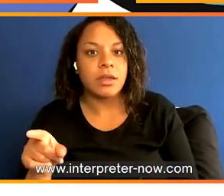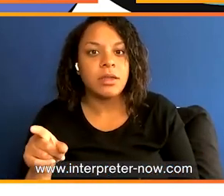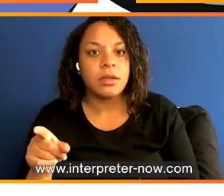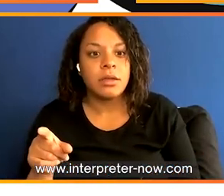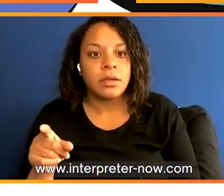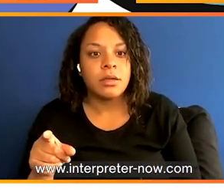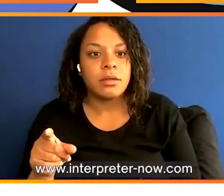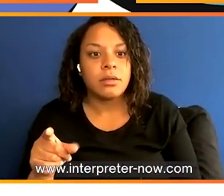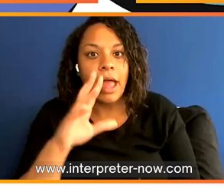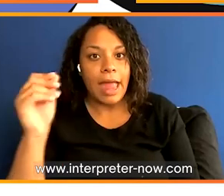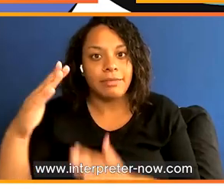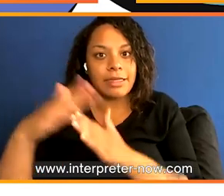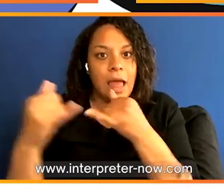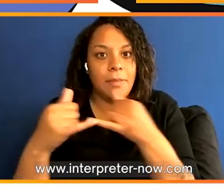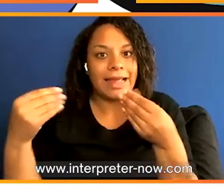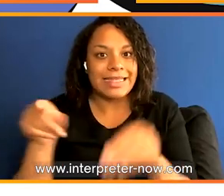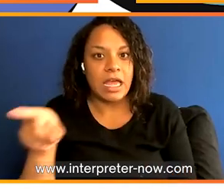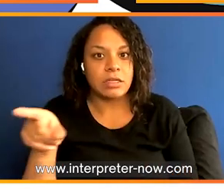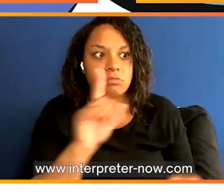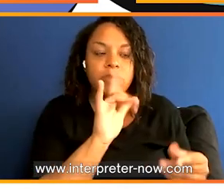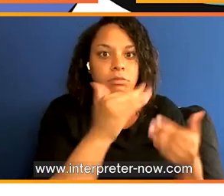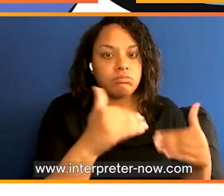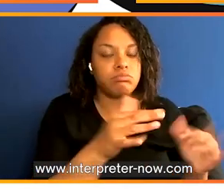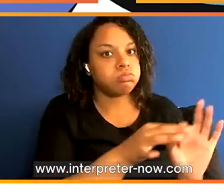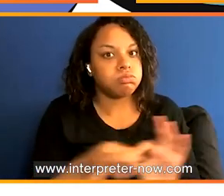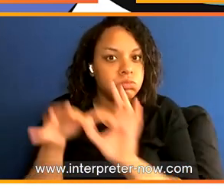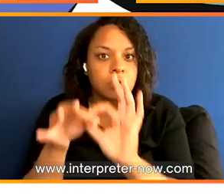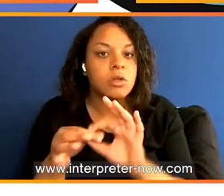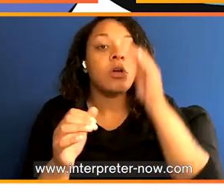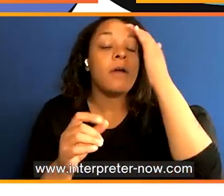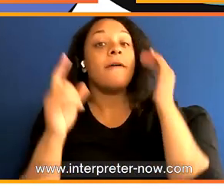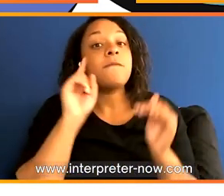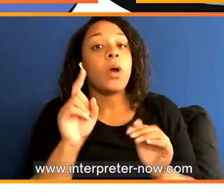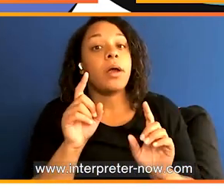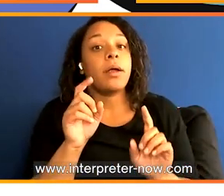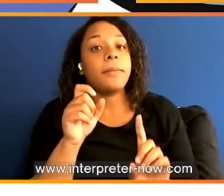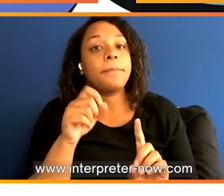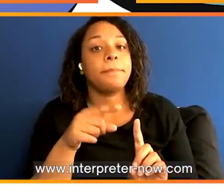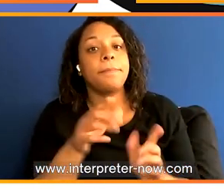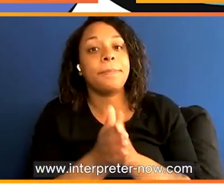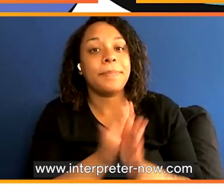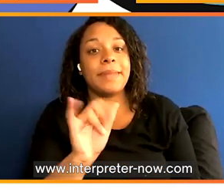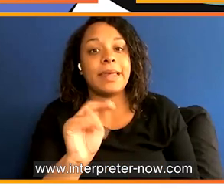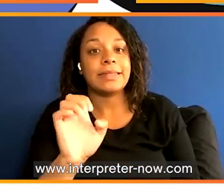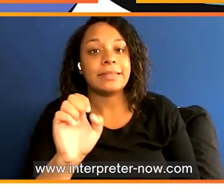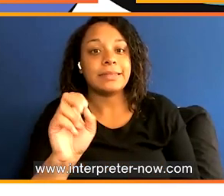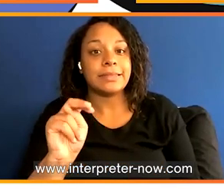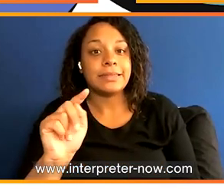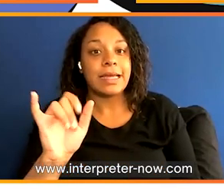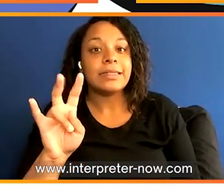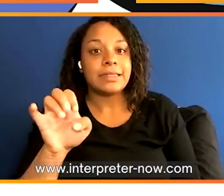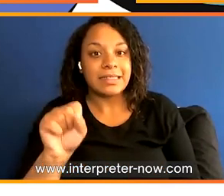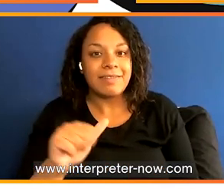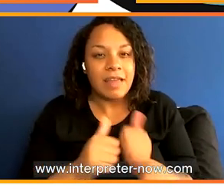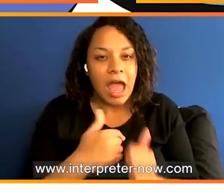engagement really do correlate to profitability and to top line sales. And so